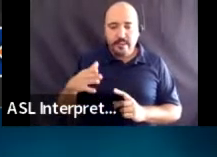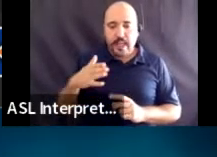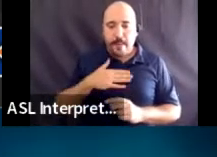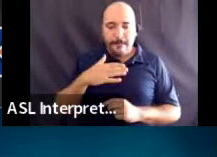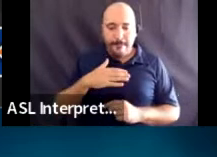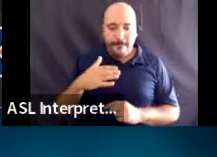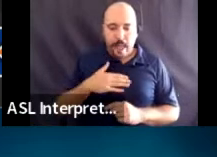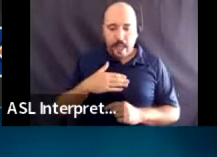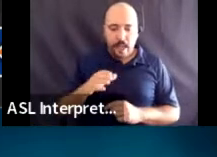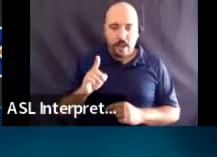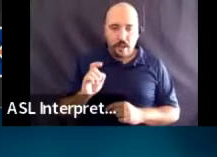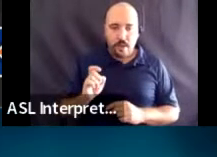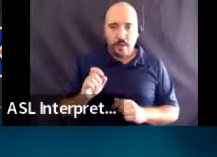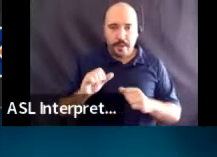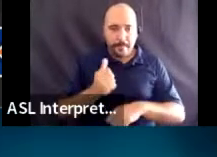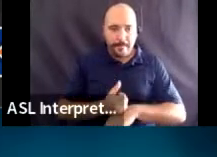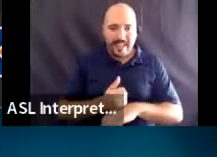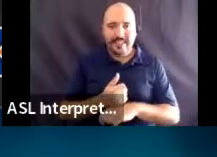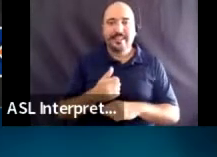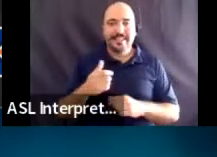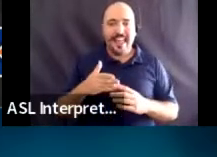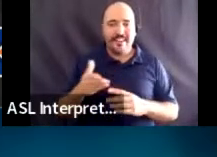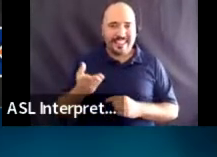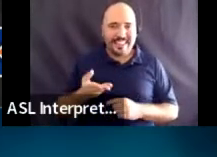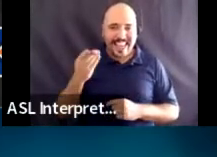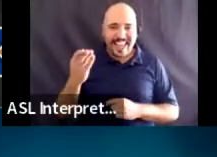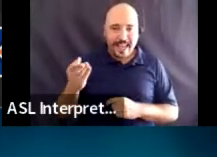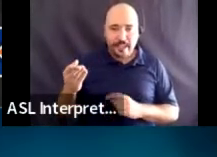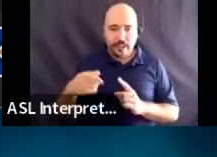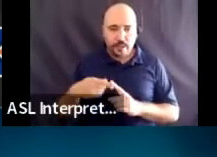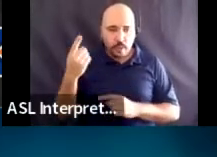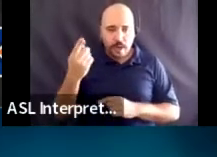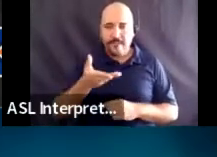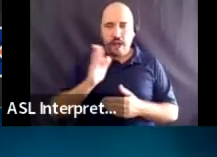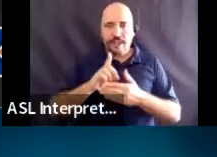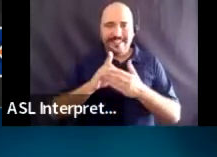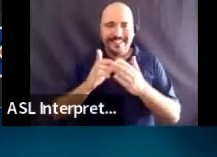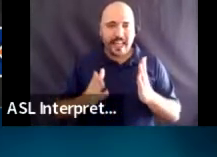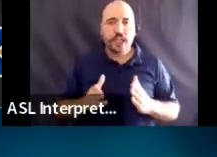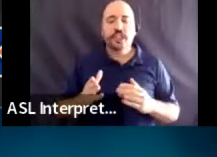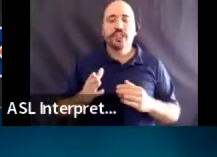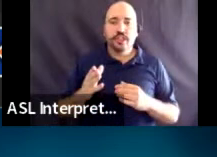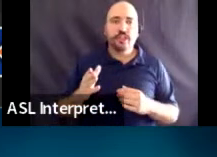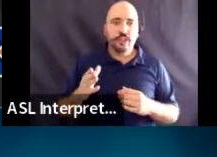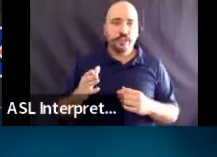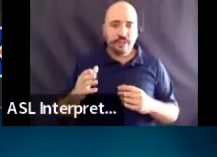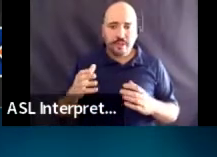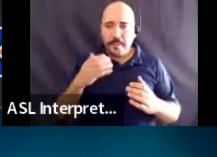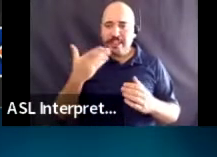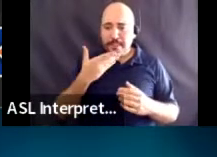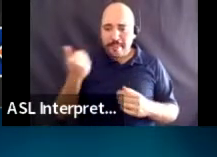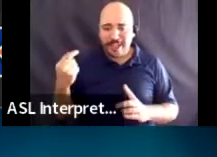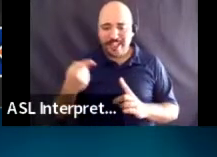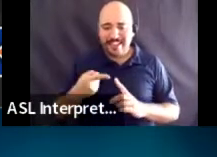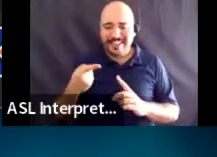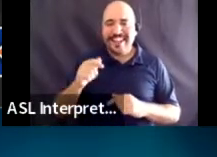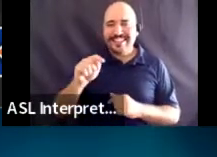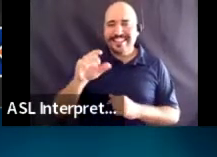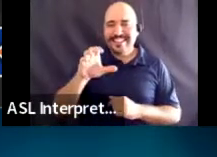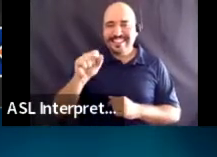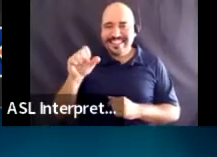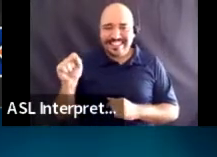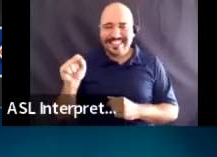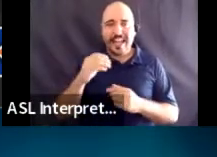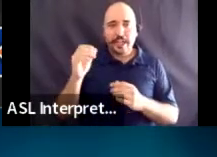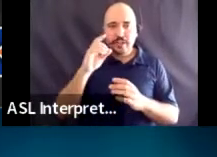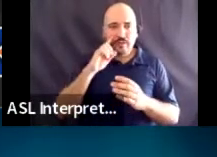base after it was handed to one of our designers who's much better at CSS and